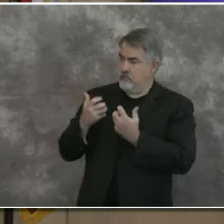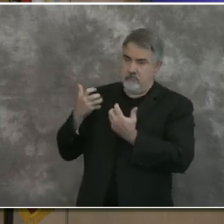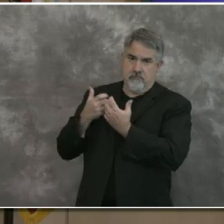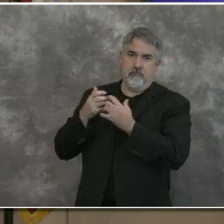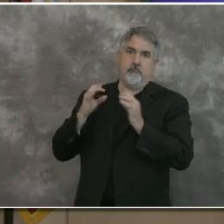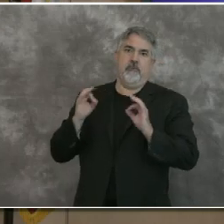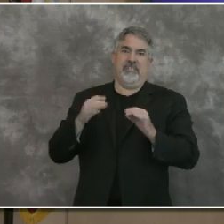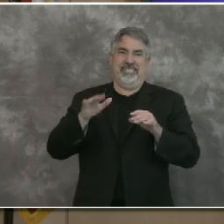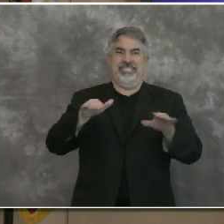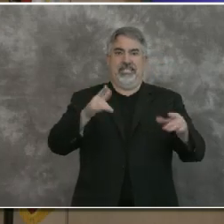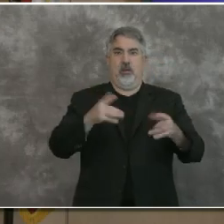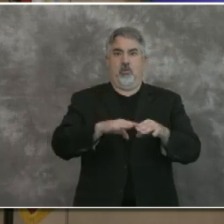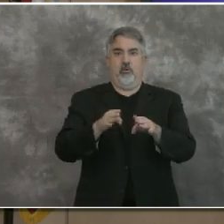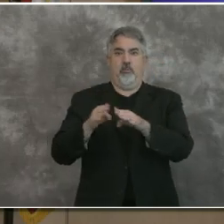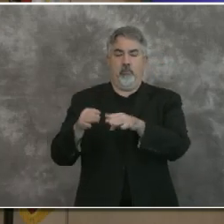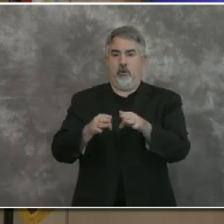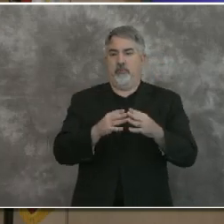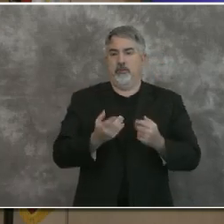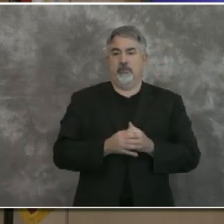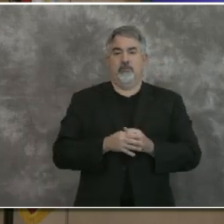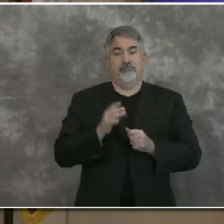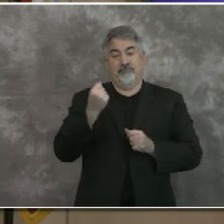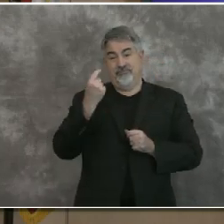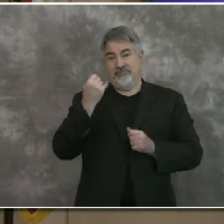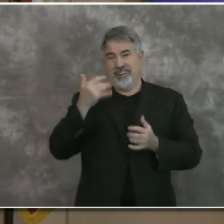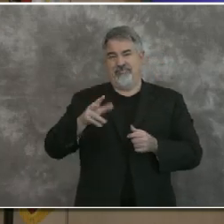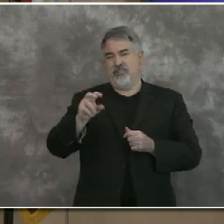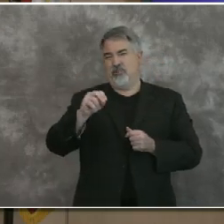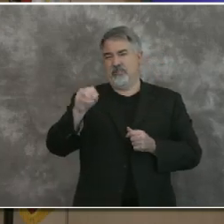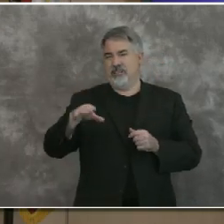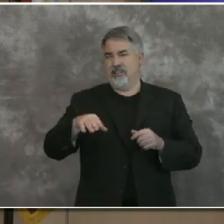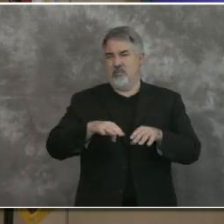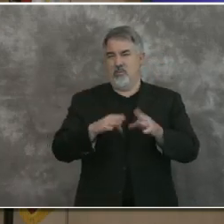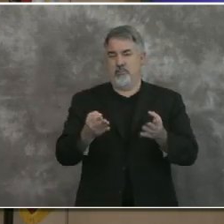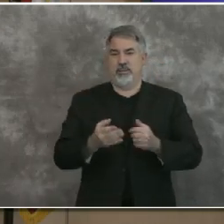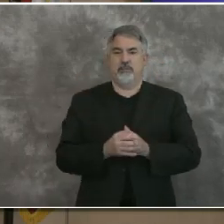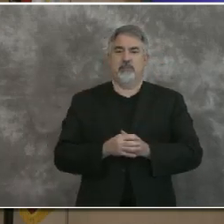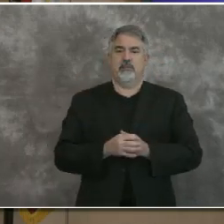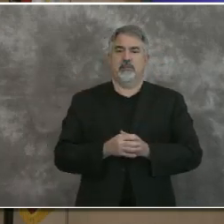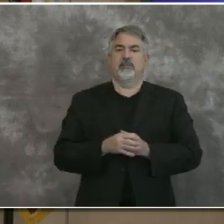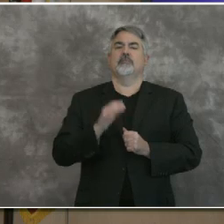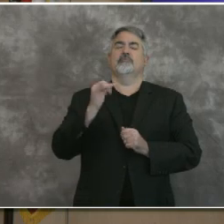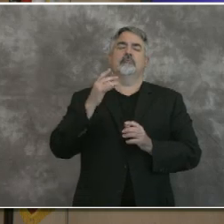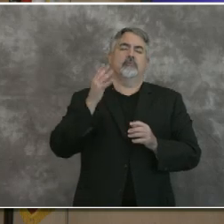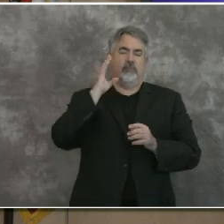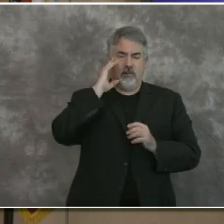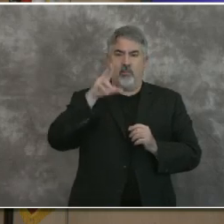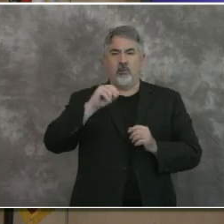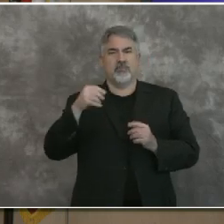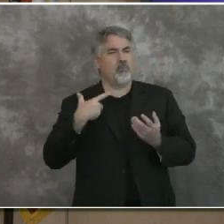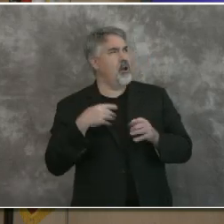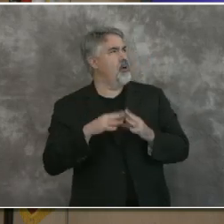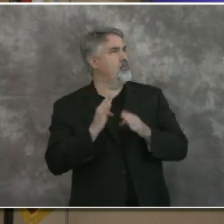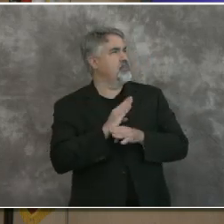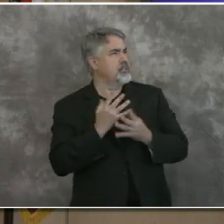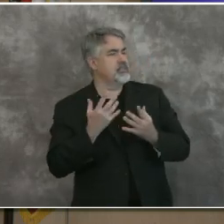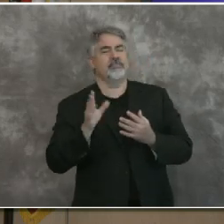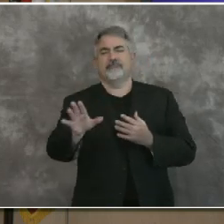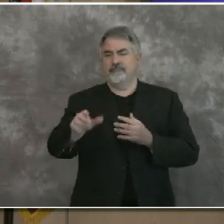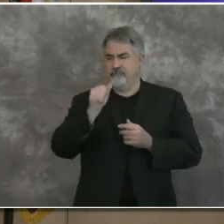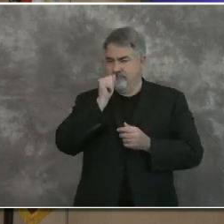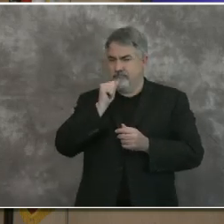go, another 30%, and many of those are critical components of our life and our economy and what we